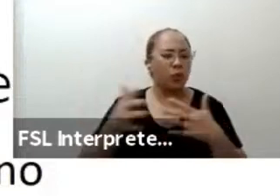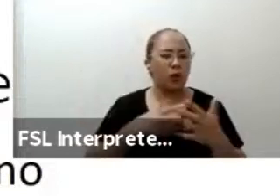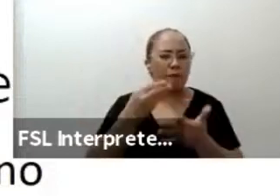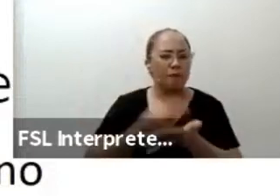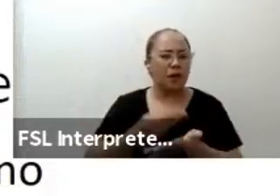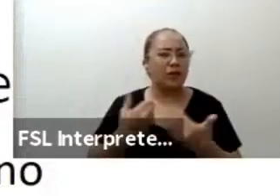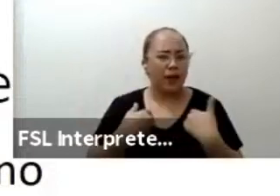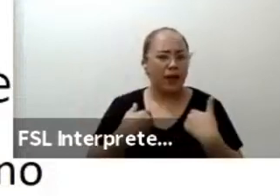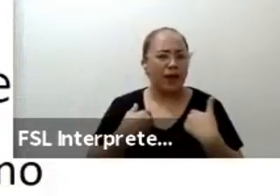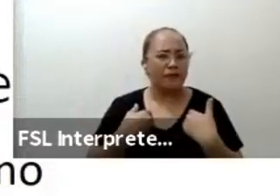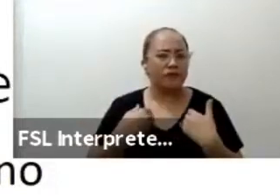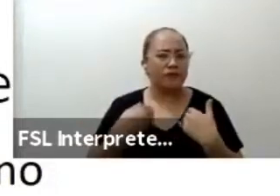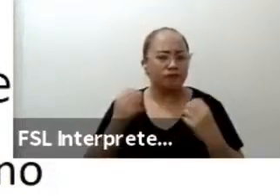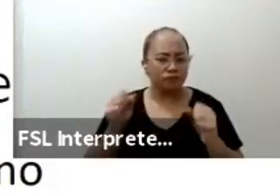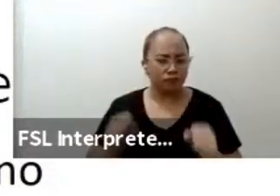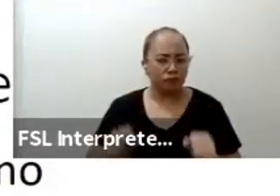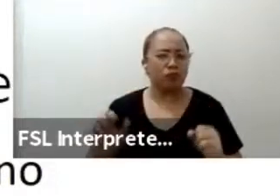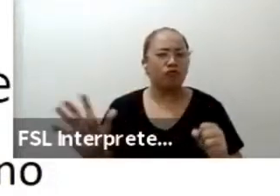poorly utilized pa.